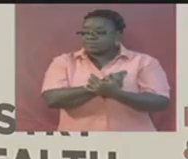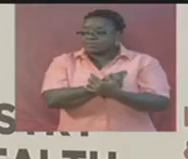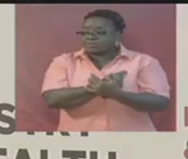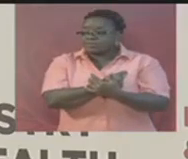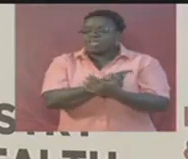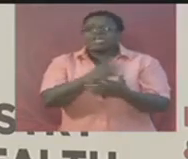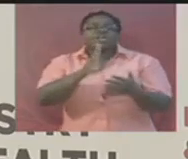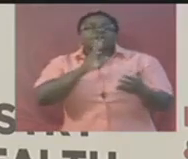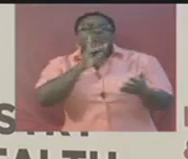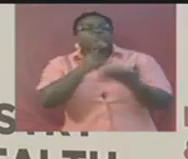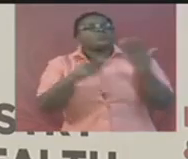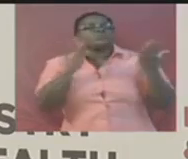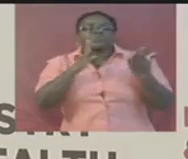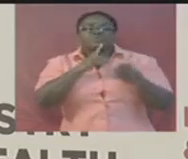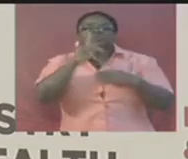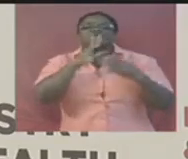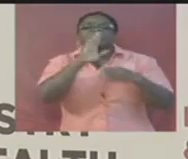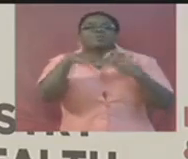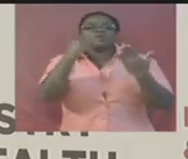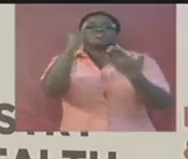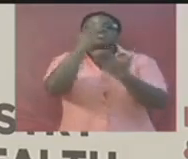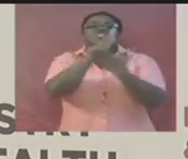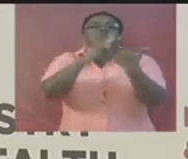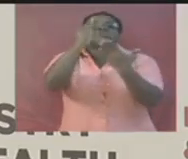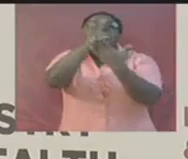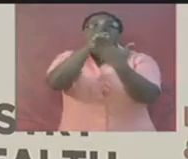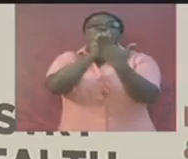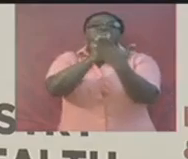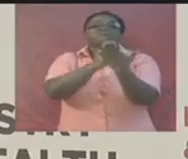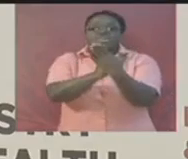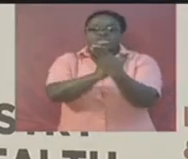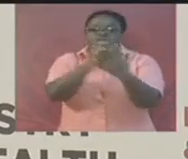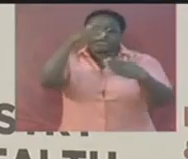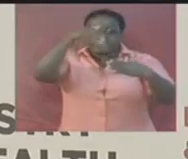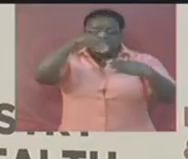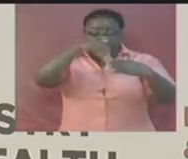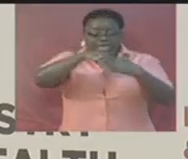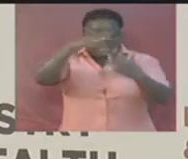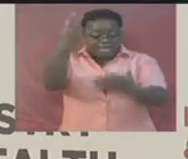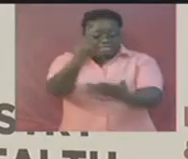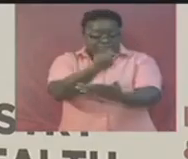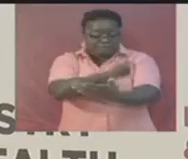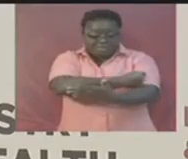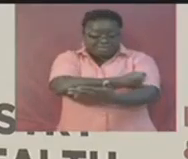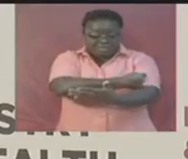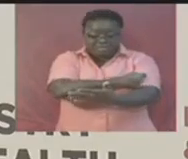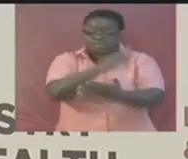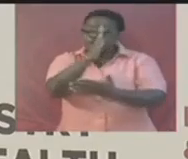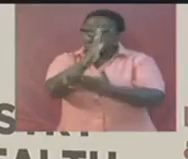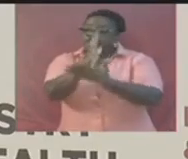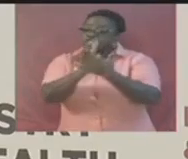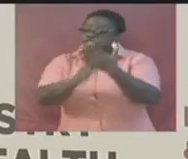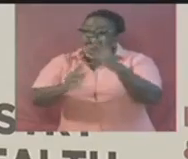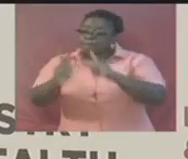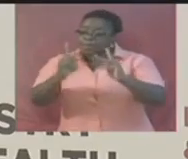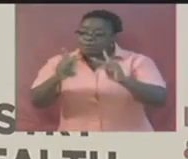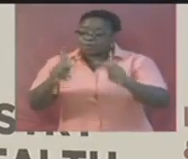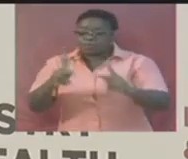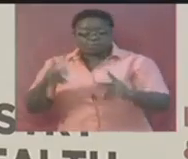medications. Certainly the PEG is what they're thinking about with the Pfizer and the Moderna, because it's part of the stabilizing for the